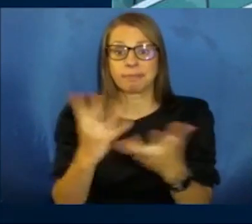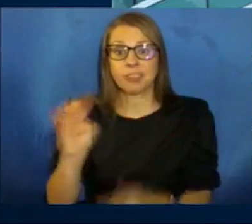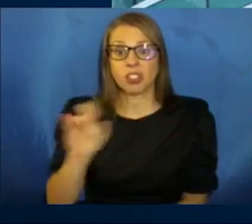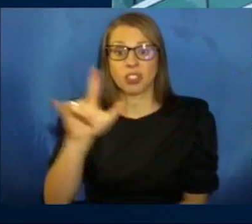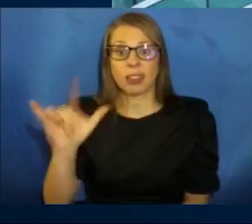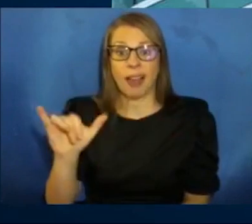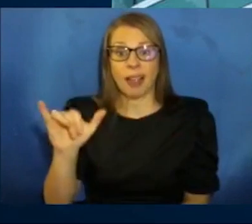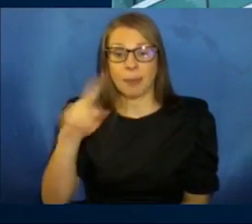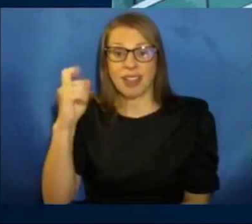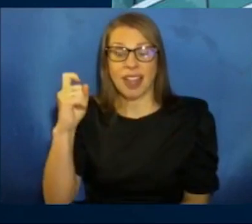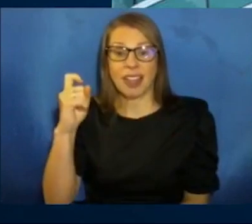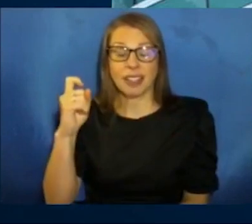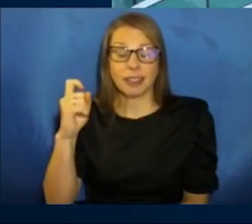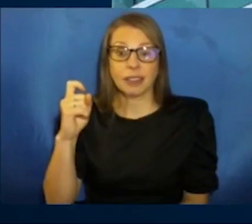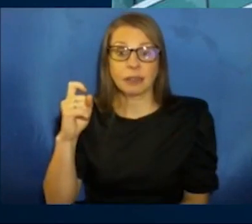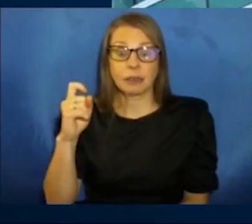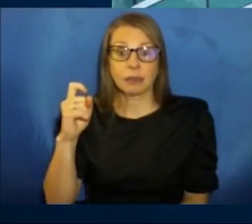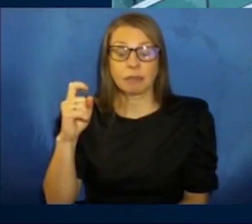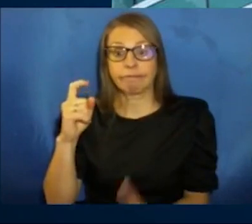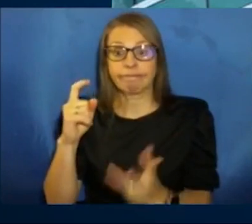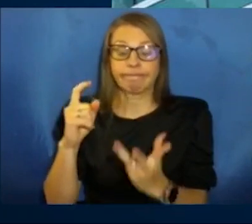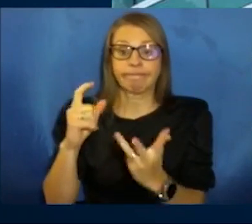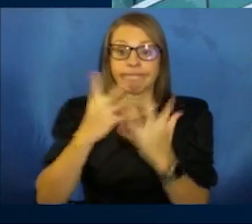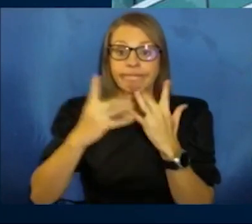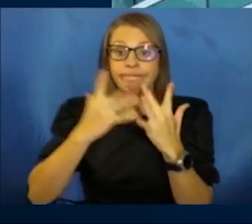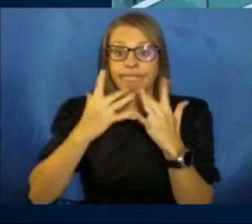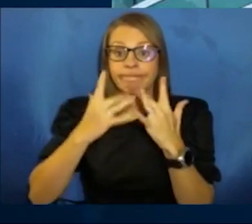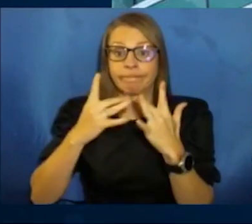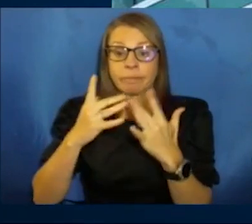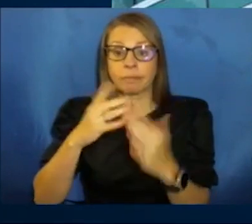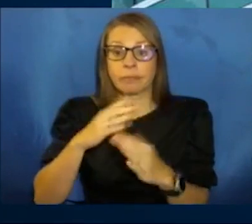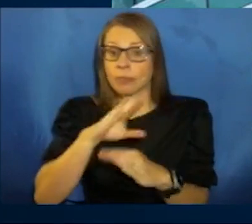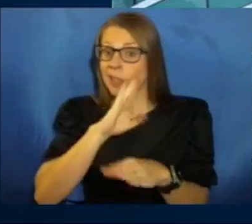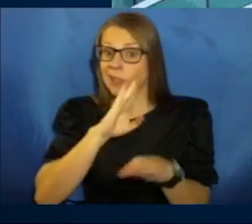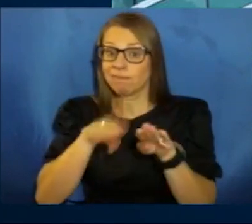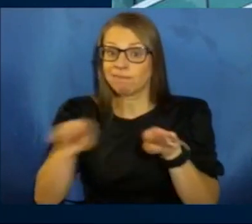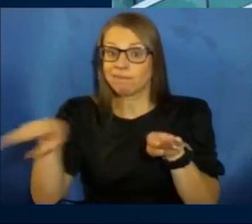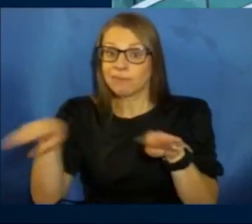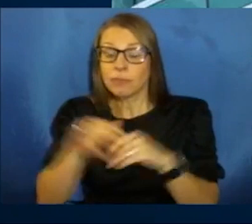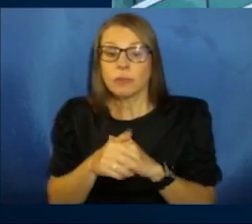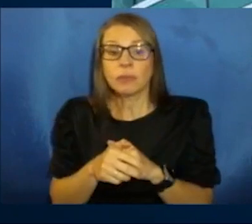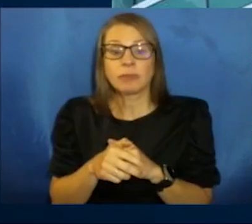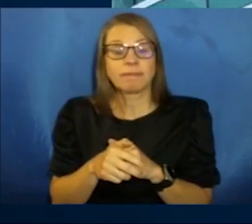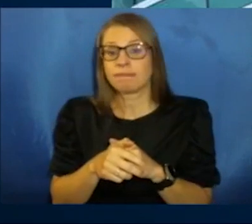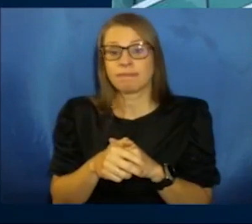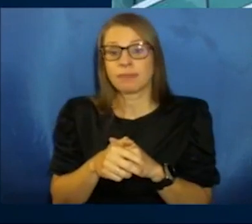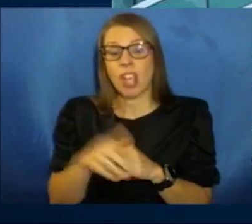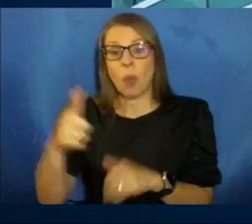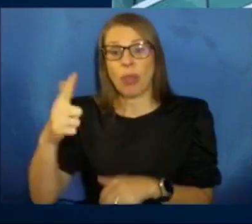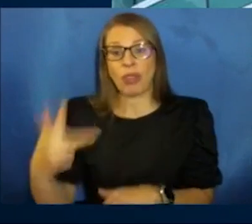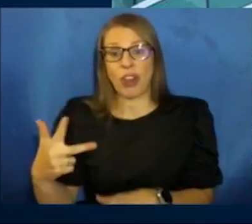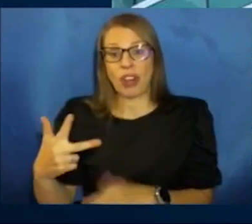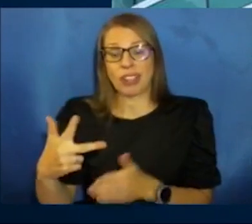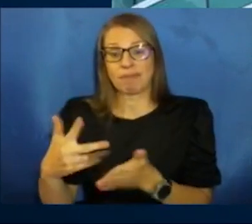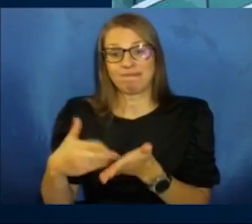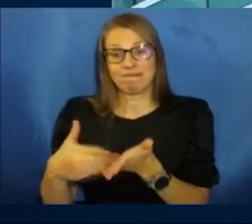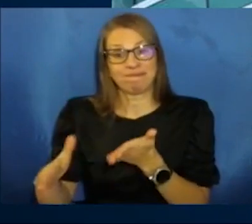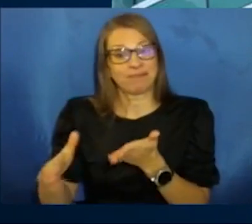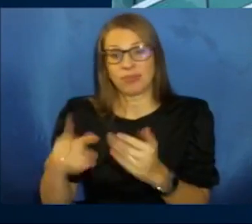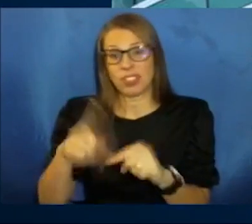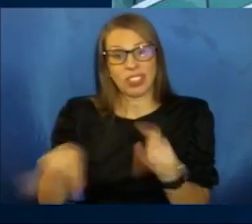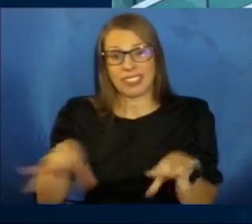volume, because of constraints on capacity, we could only, we ended up not being able to take about a third of those. So we weren't able to